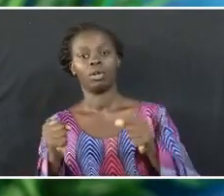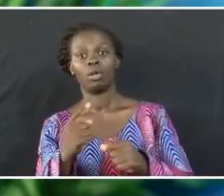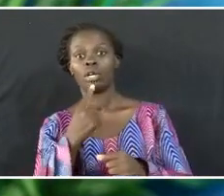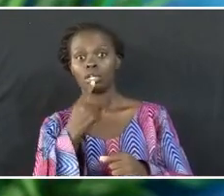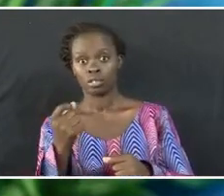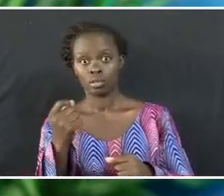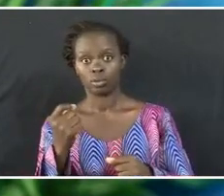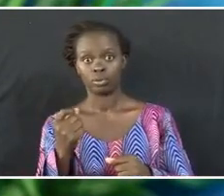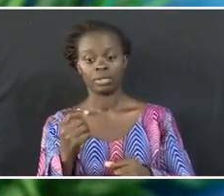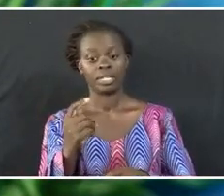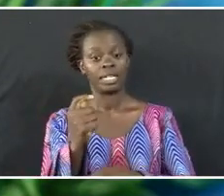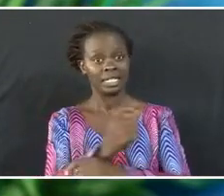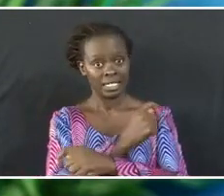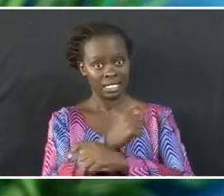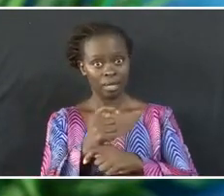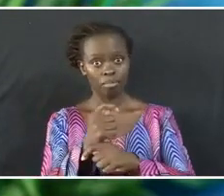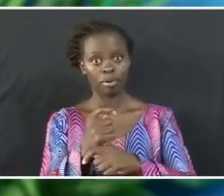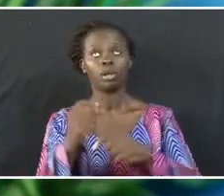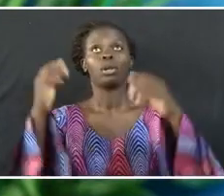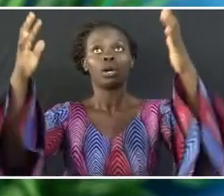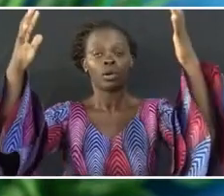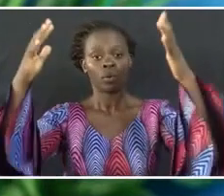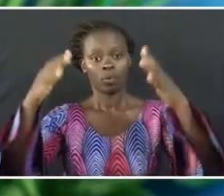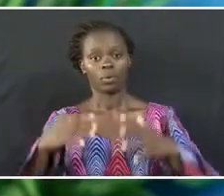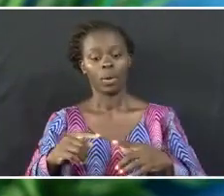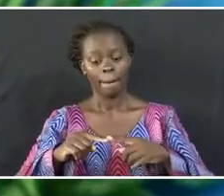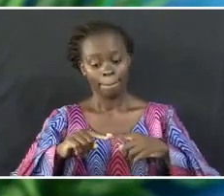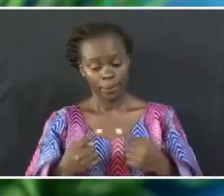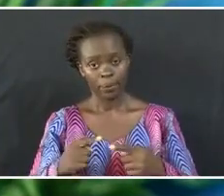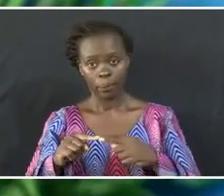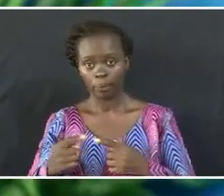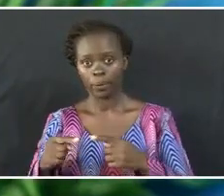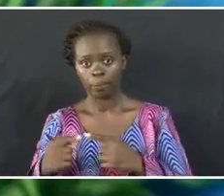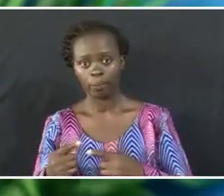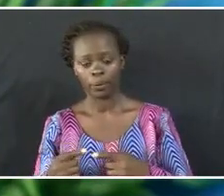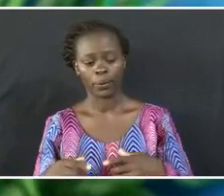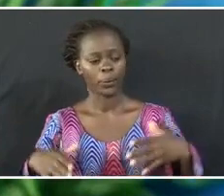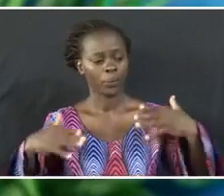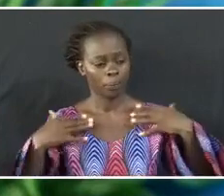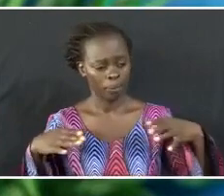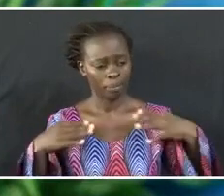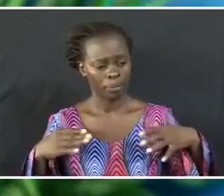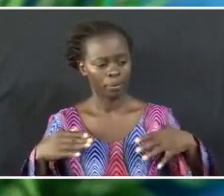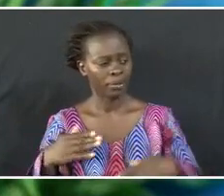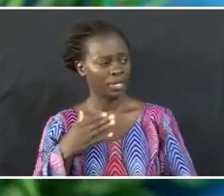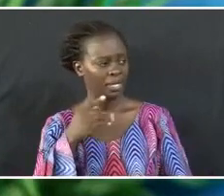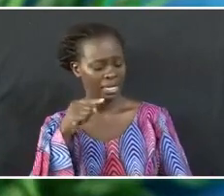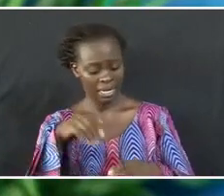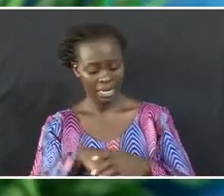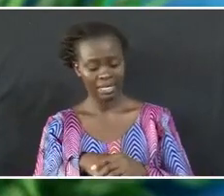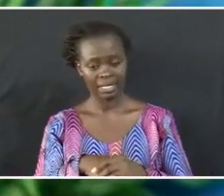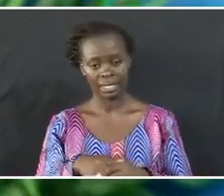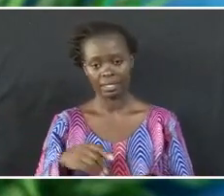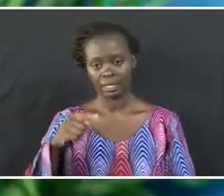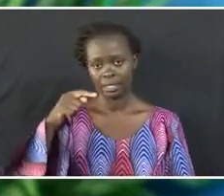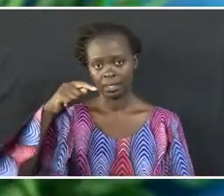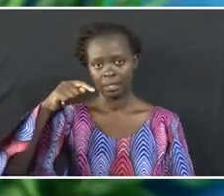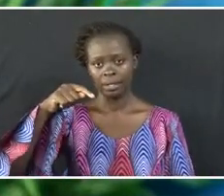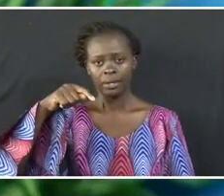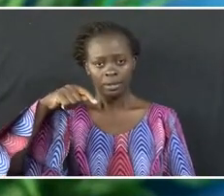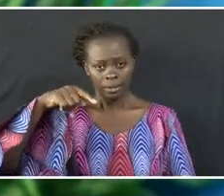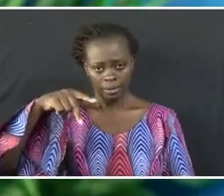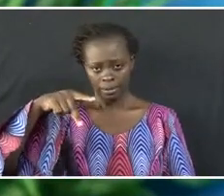fell. Samson was killed along with thousands of Philistines. God had given